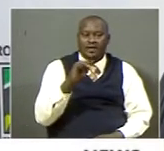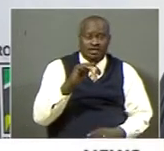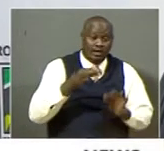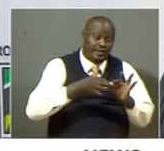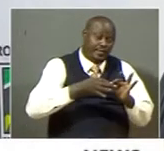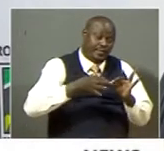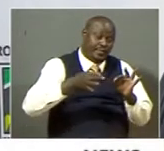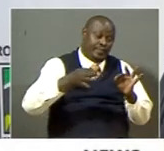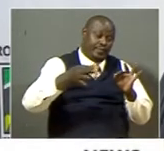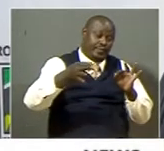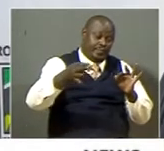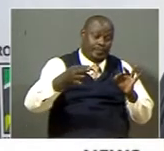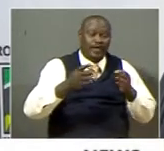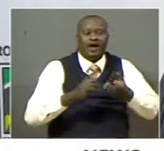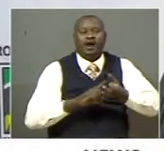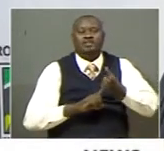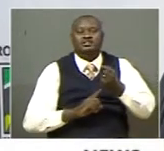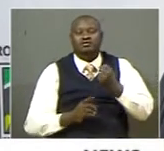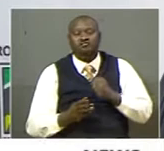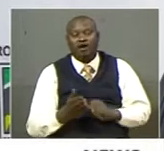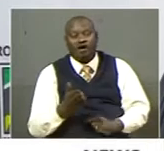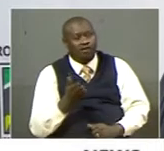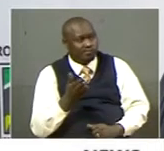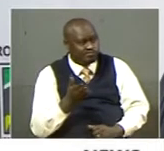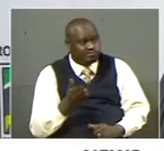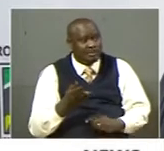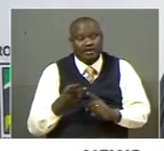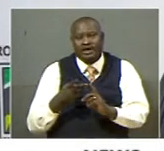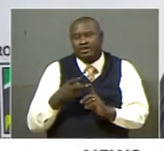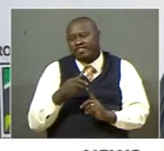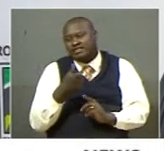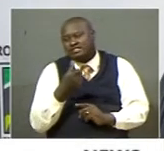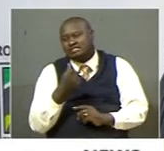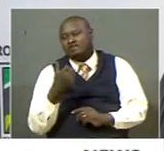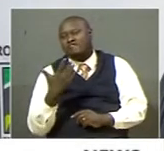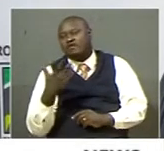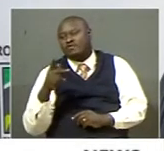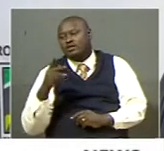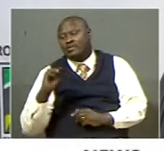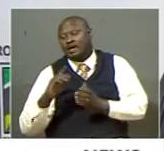were achieved compared to 62 kilometers achieved in the